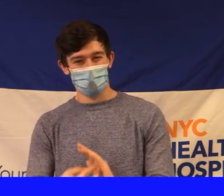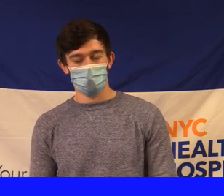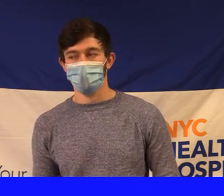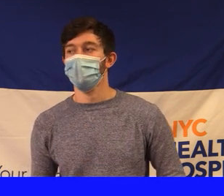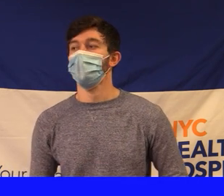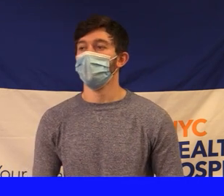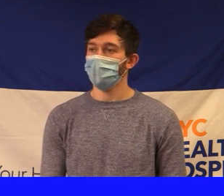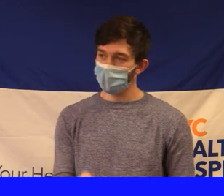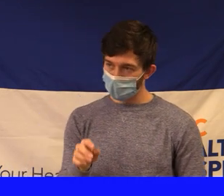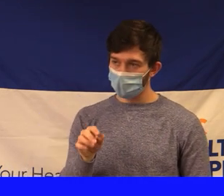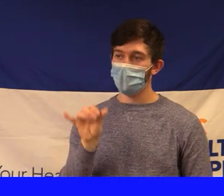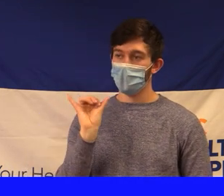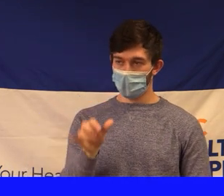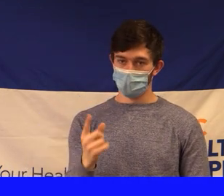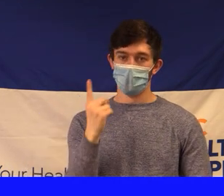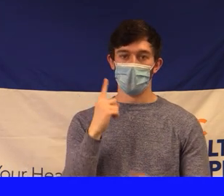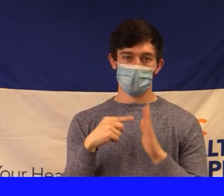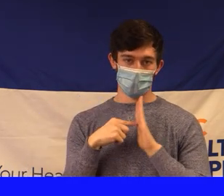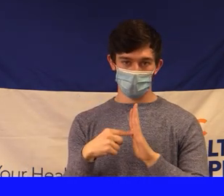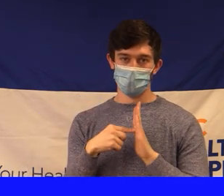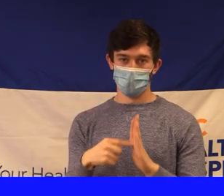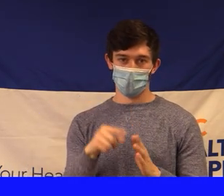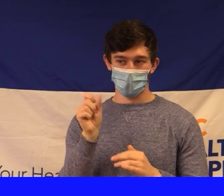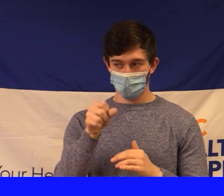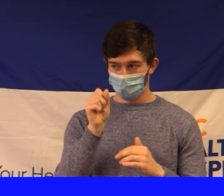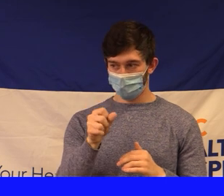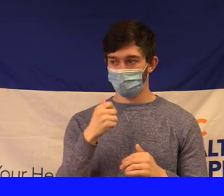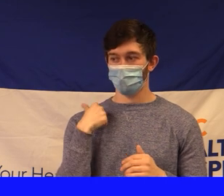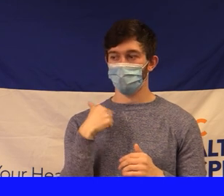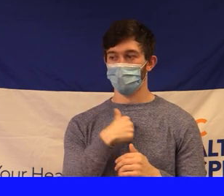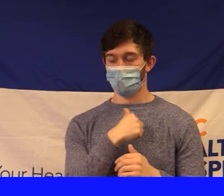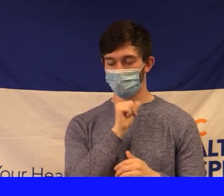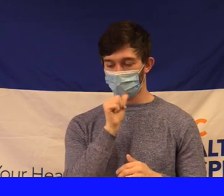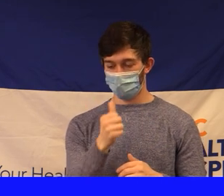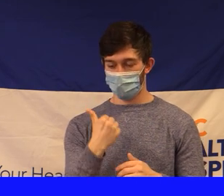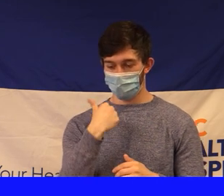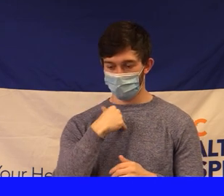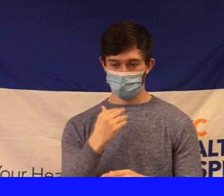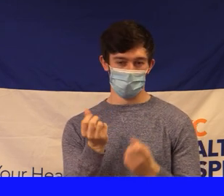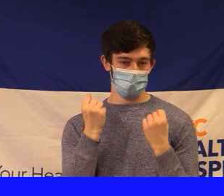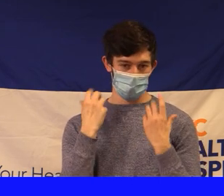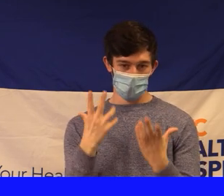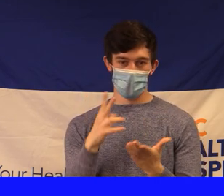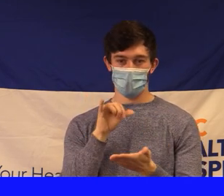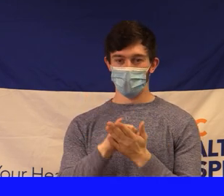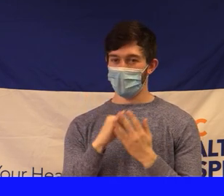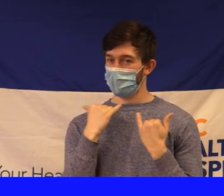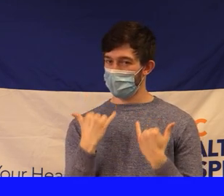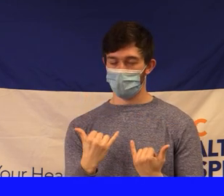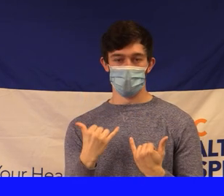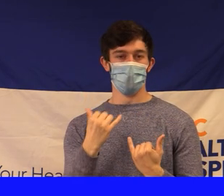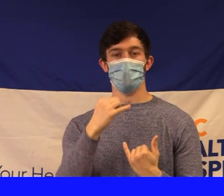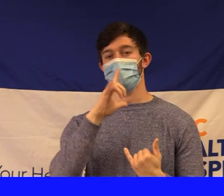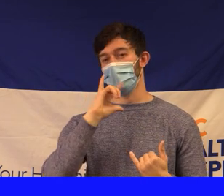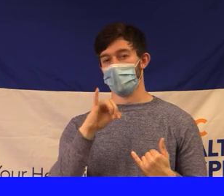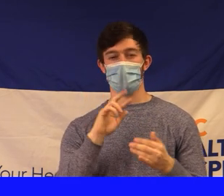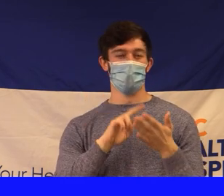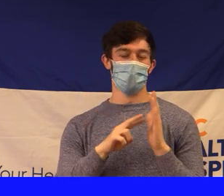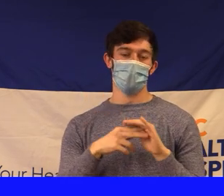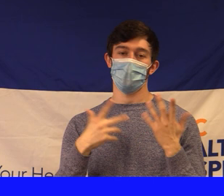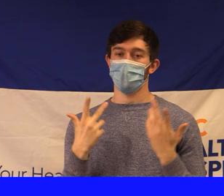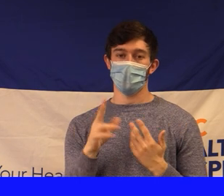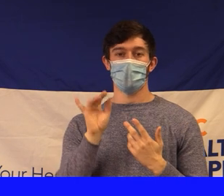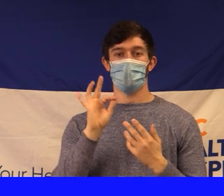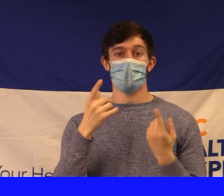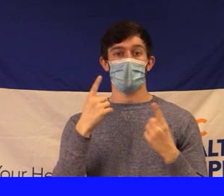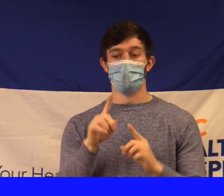That is one example of it. I think the we don't have many of those now. Really what they are is if there's